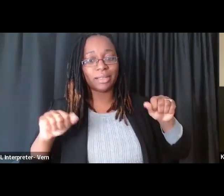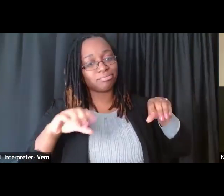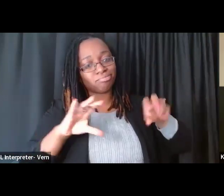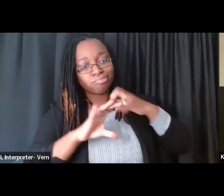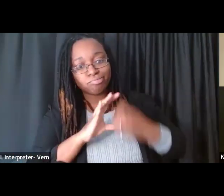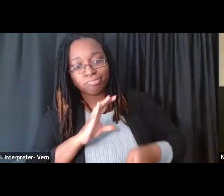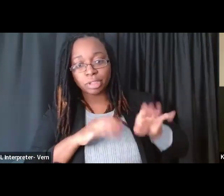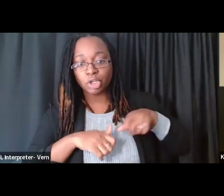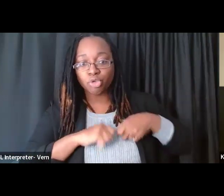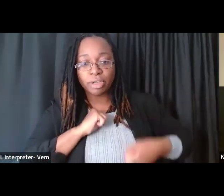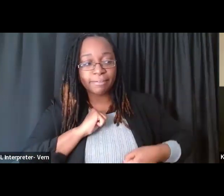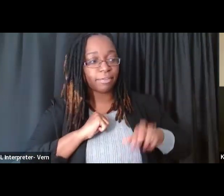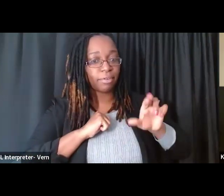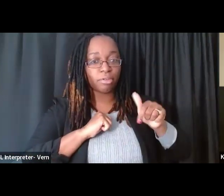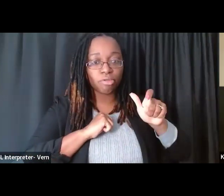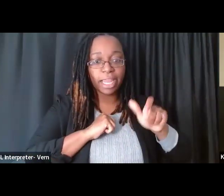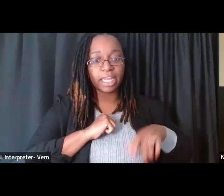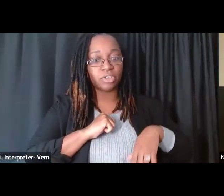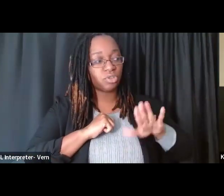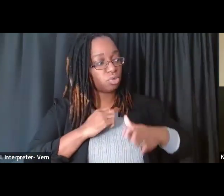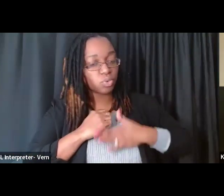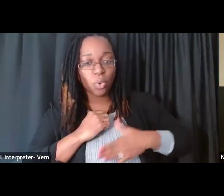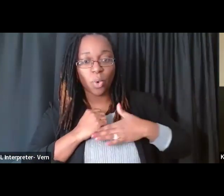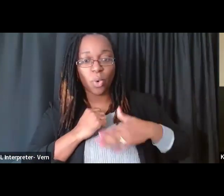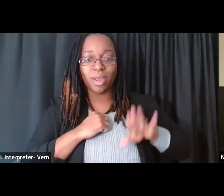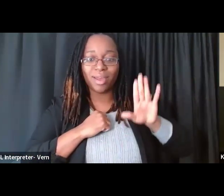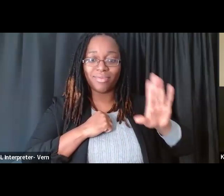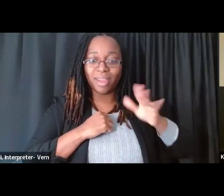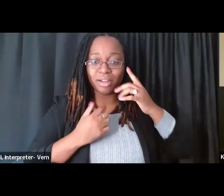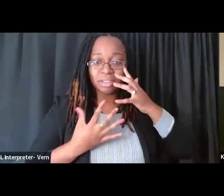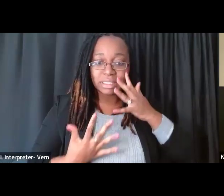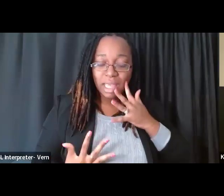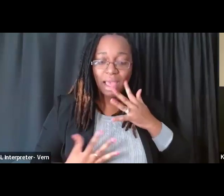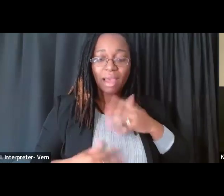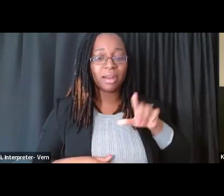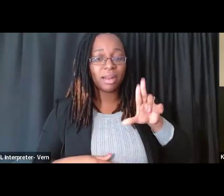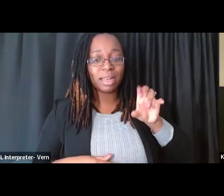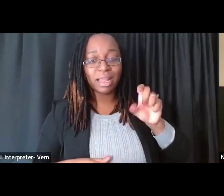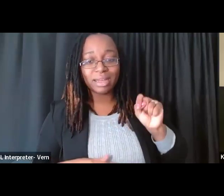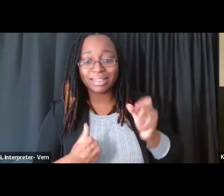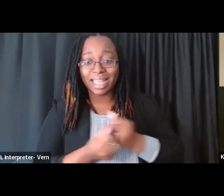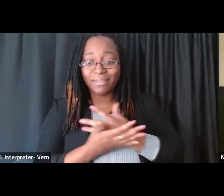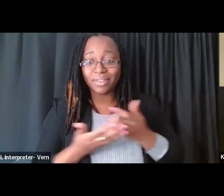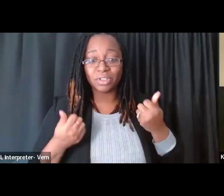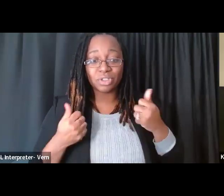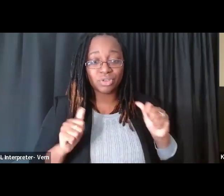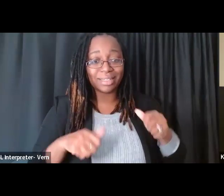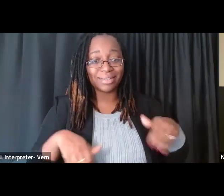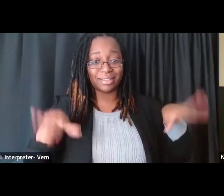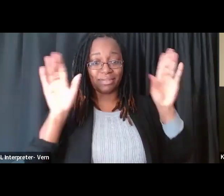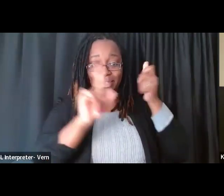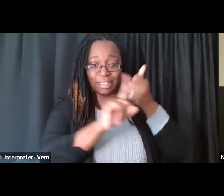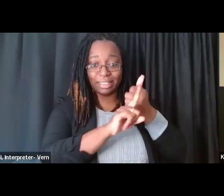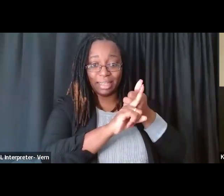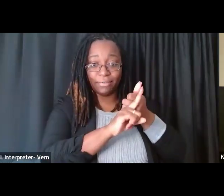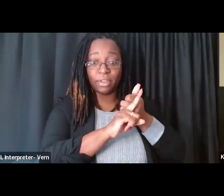their vulnerability in public, right in front of us, sacrificing themselves. I believe it is our job, the director's job, to give